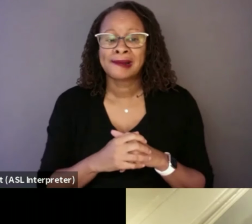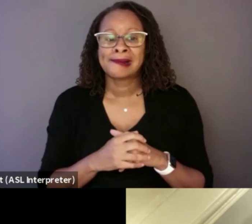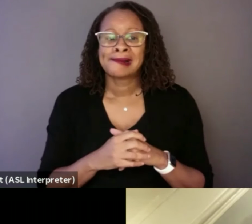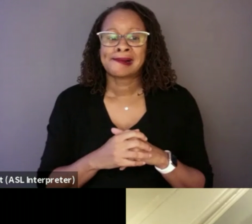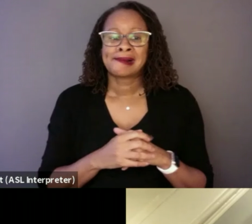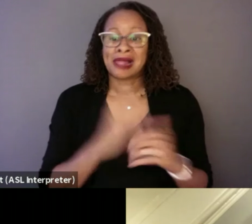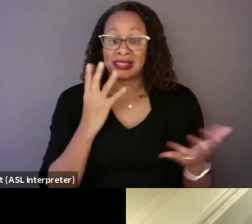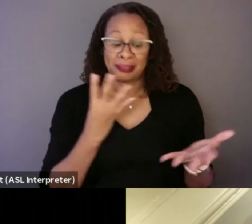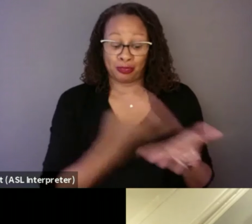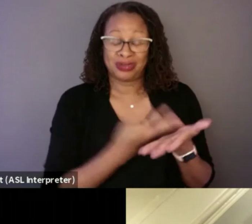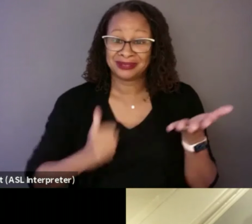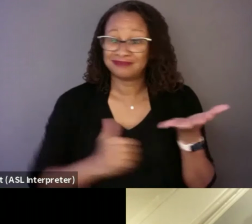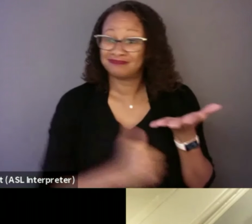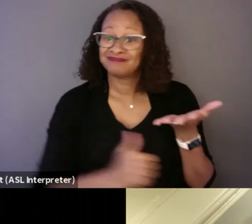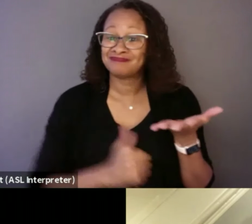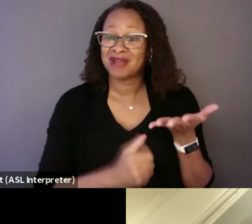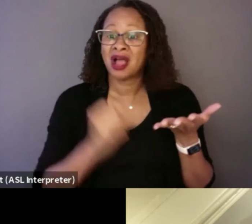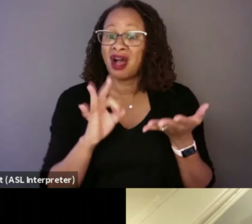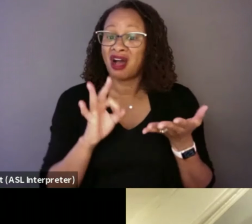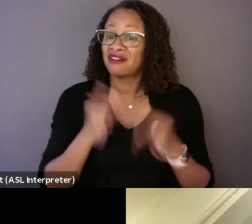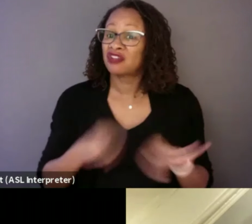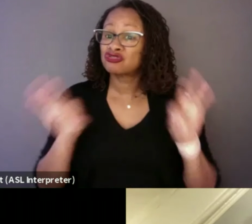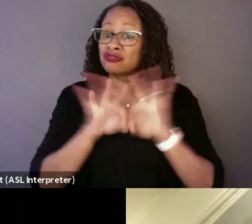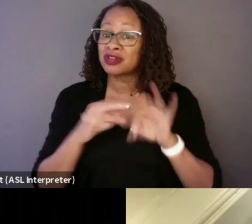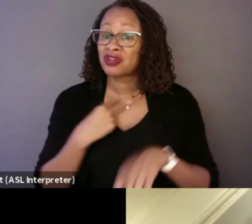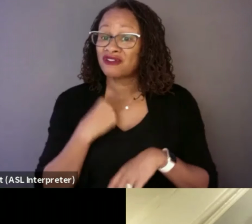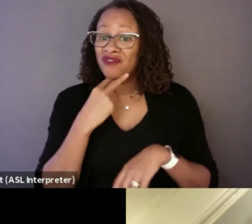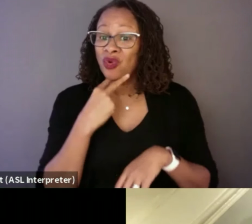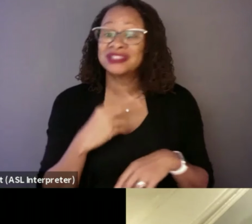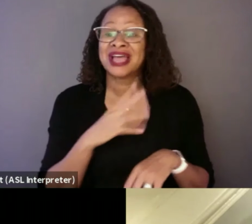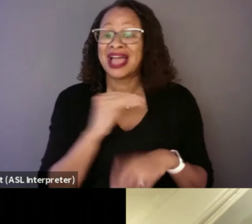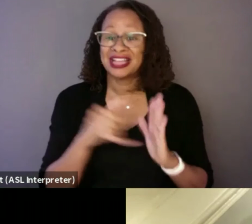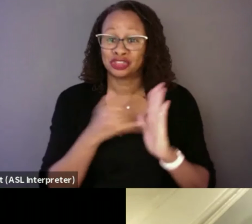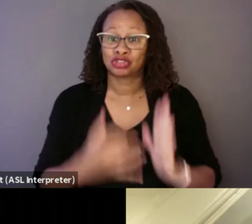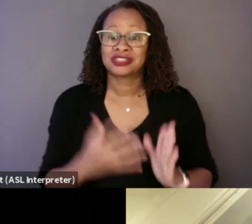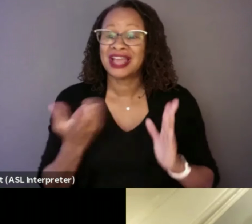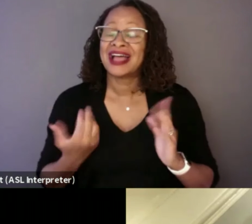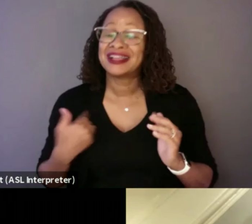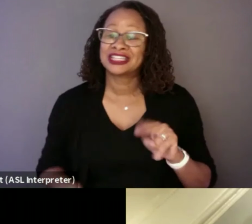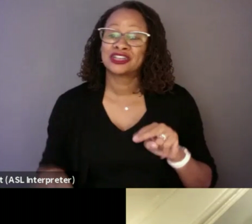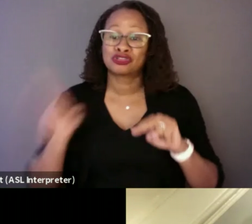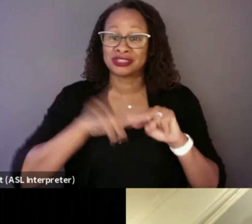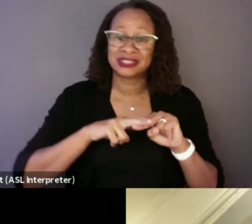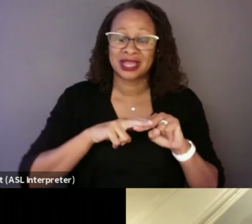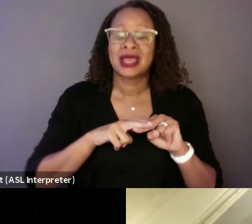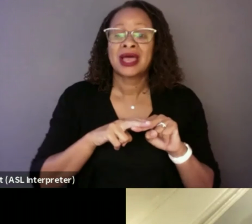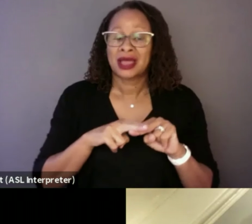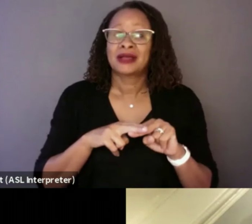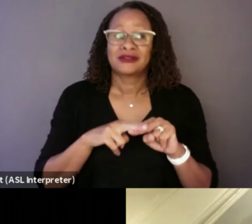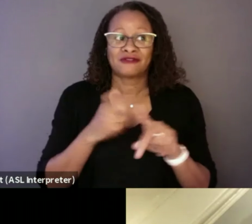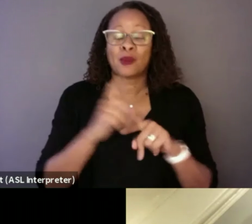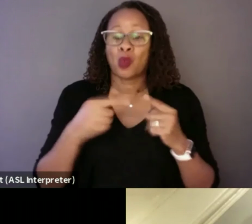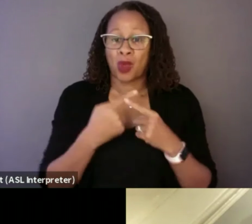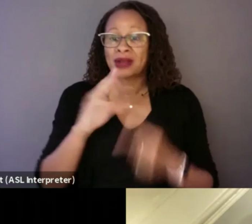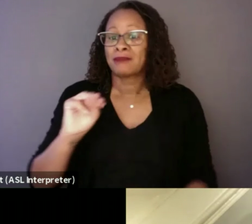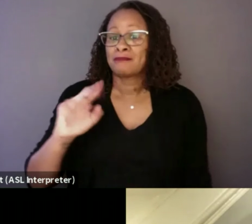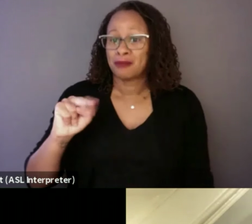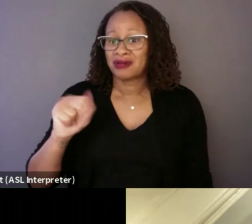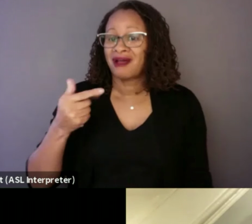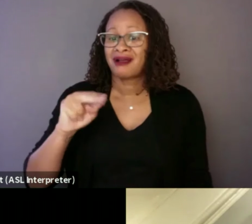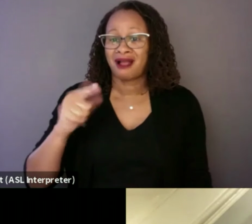imprisonment of critical voices and Zimbabwean journalists have greatly increased since Mnangagwa took power. So in fact,